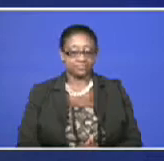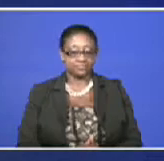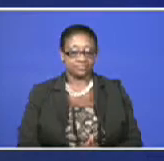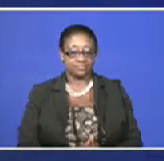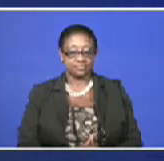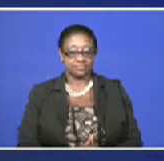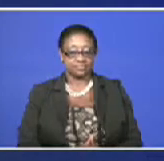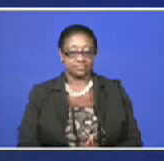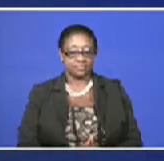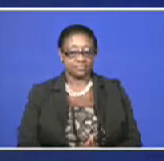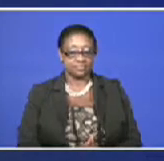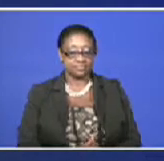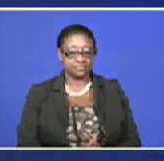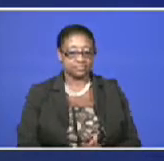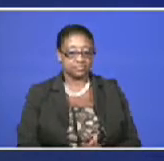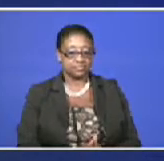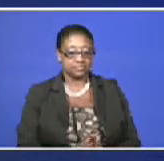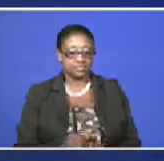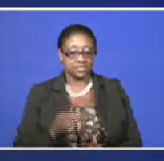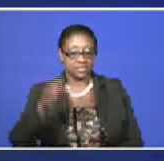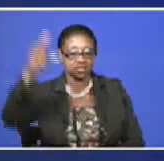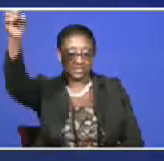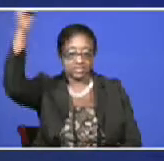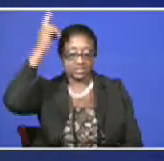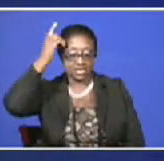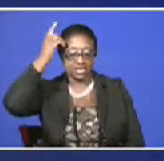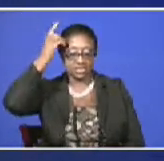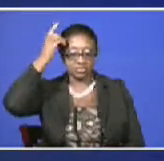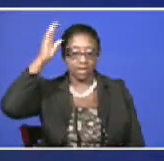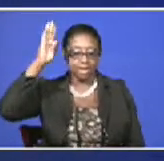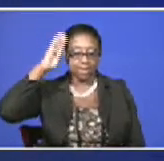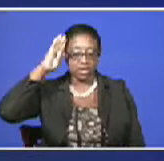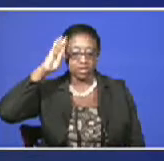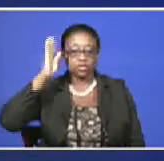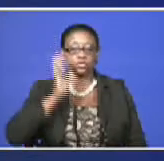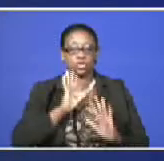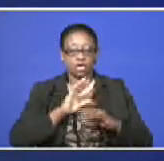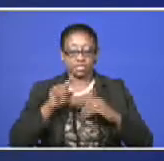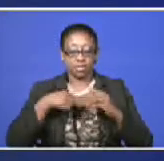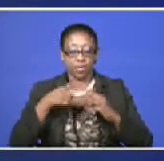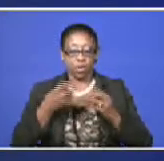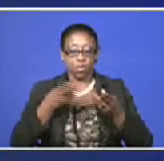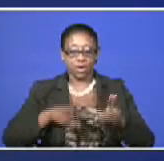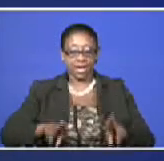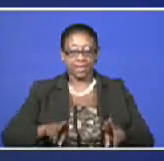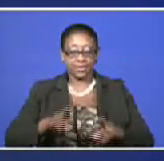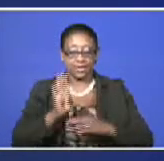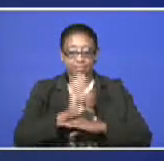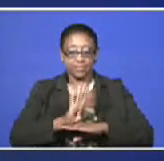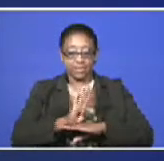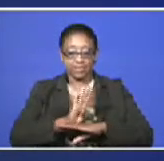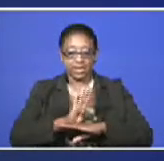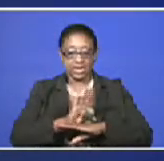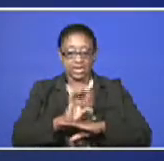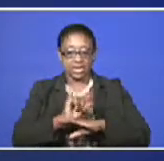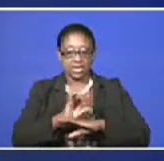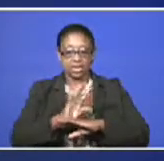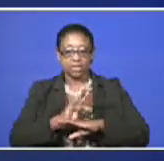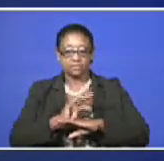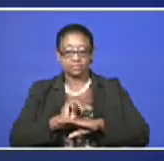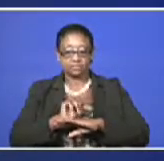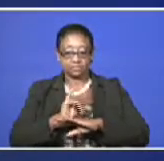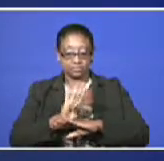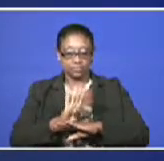Minister of Public Works, the Honourable Desmond Bannister, has given an update on the fire at Bahamas Power and Light's power plant in Bimini Monday